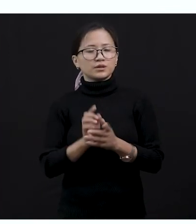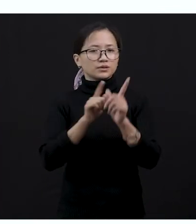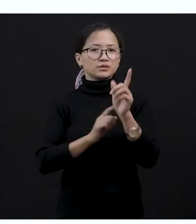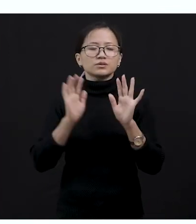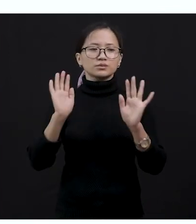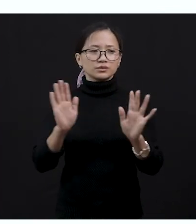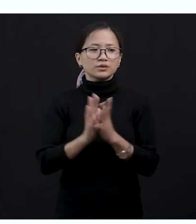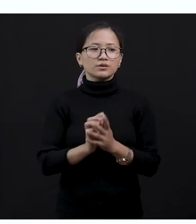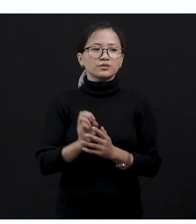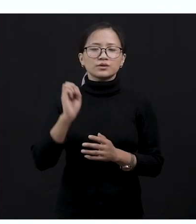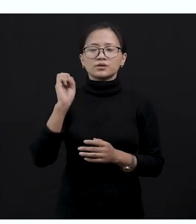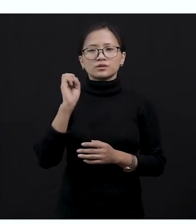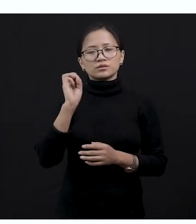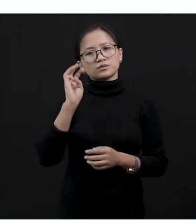have